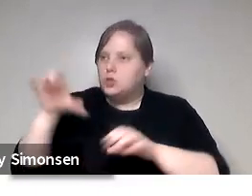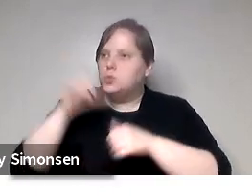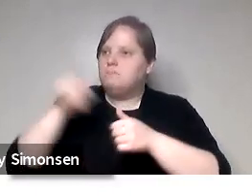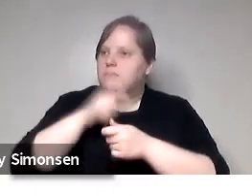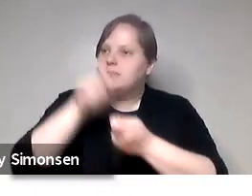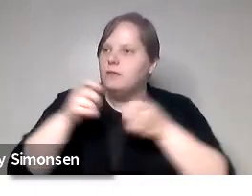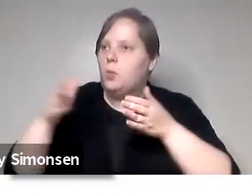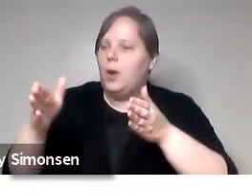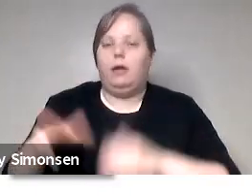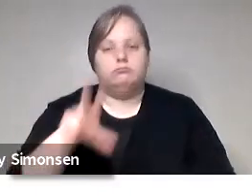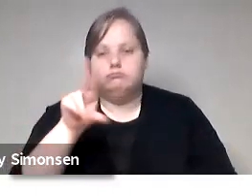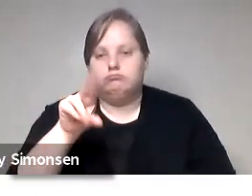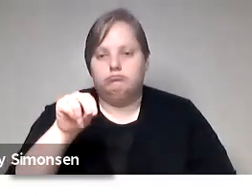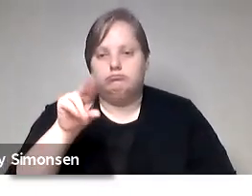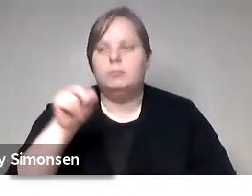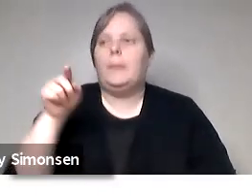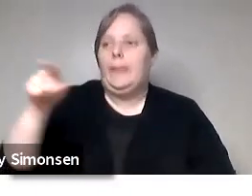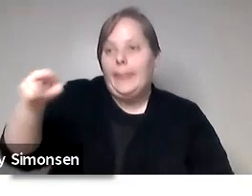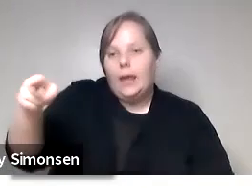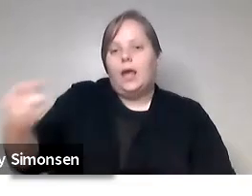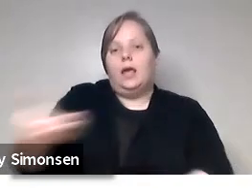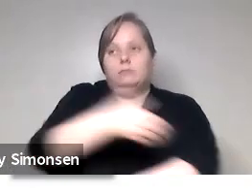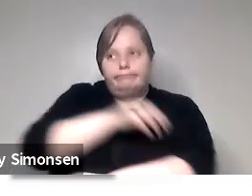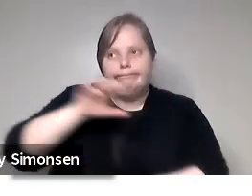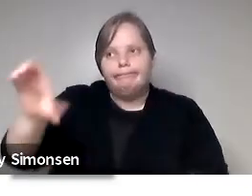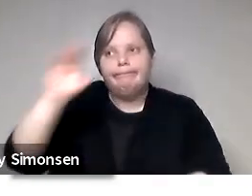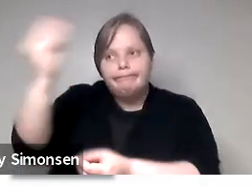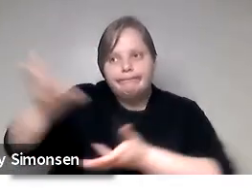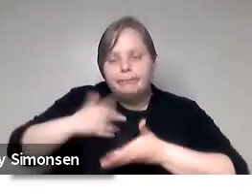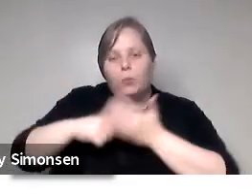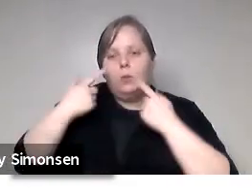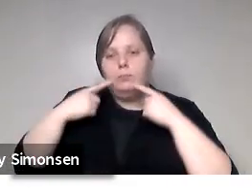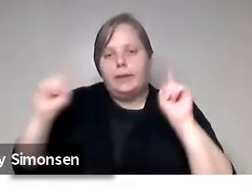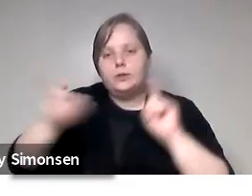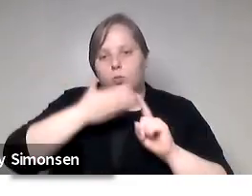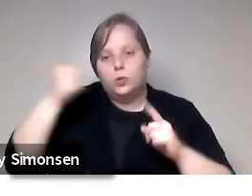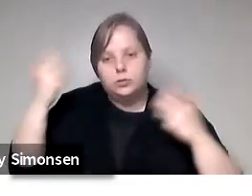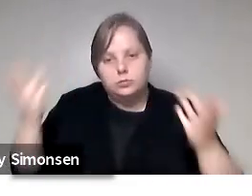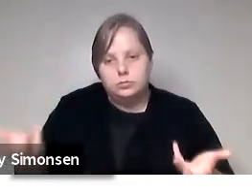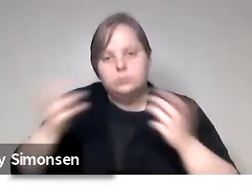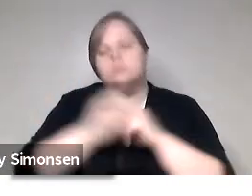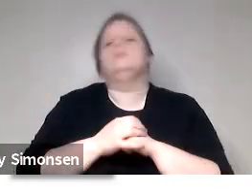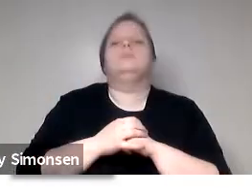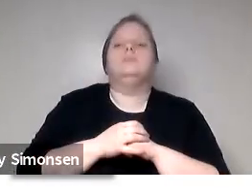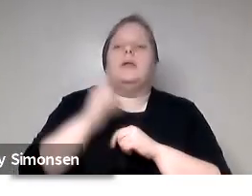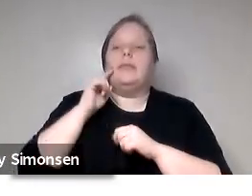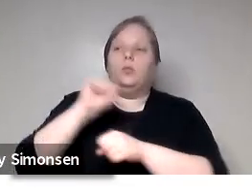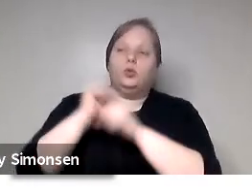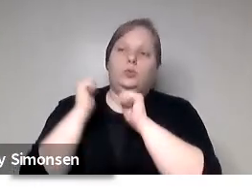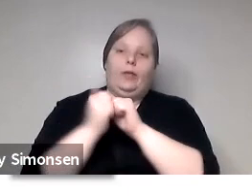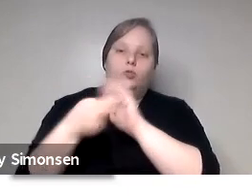to let the consumer tell me what works best, and we work together if they are doing labeling, if we're doing it